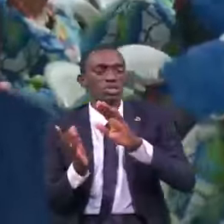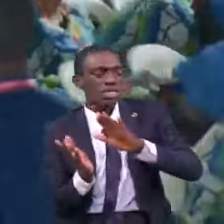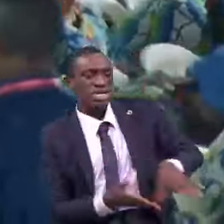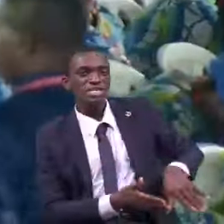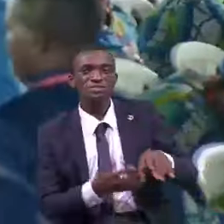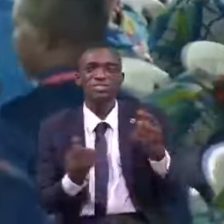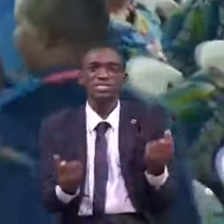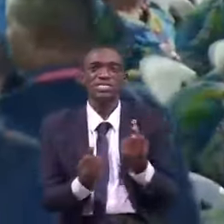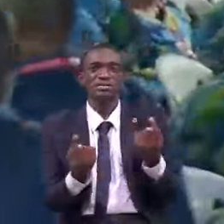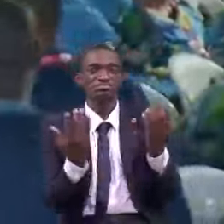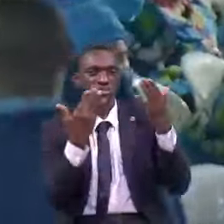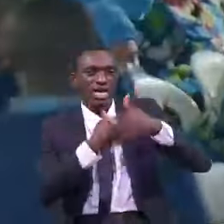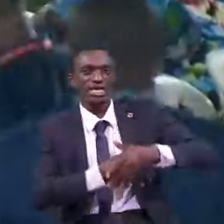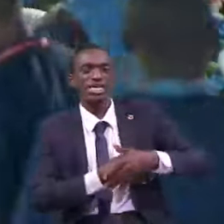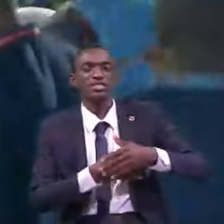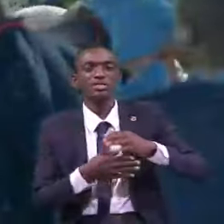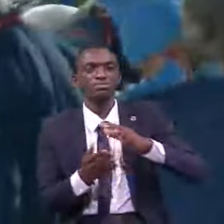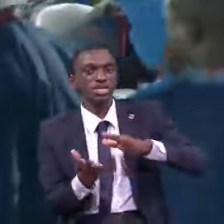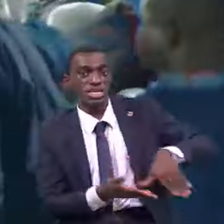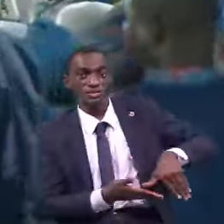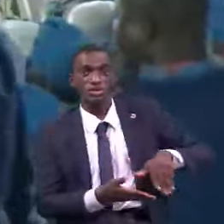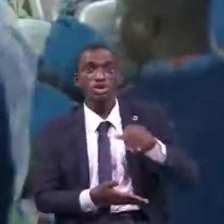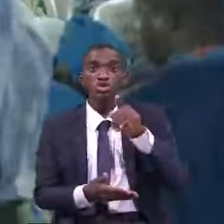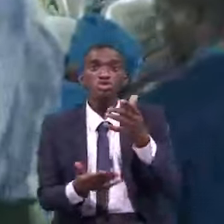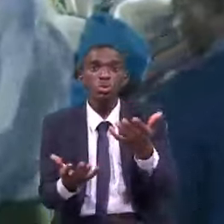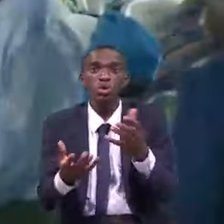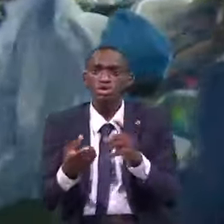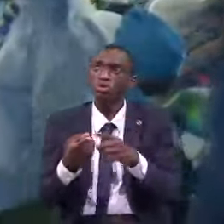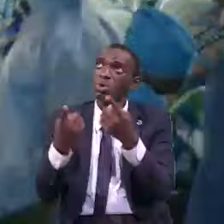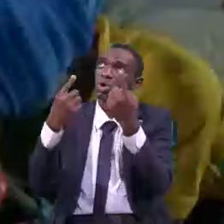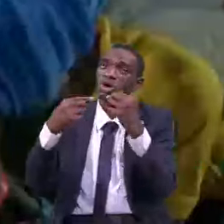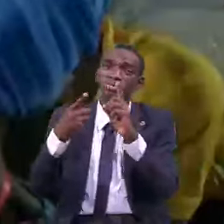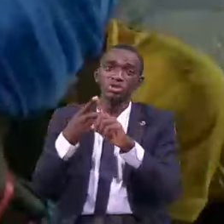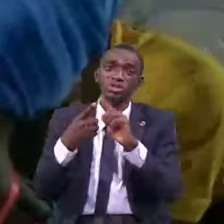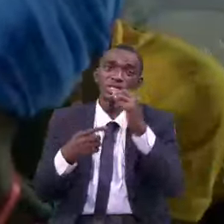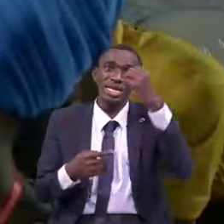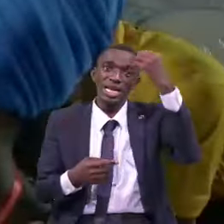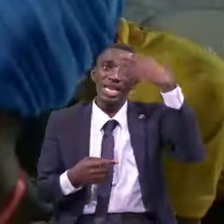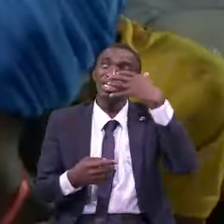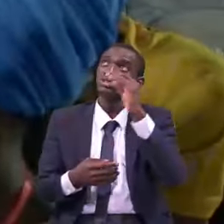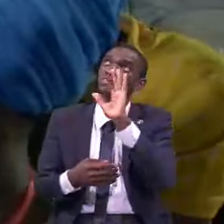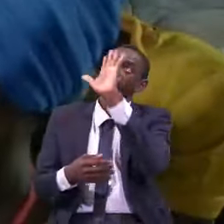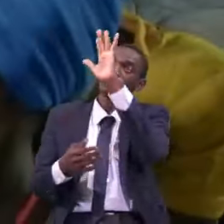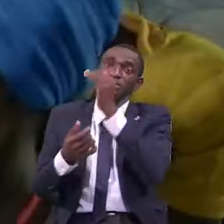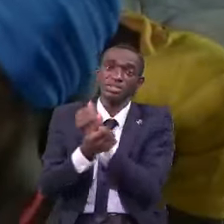behind. You want to come to the light of the salvation of the Lord.